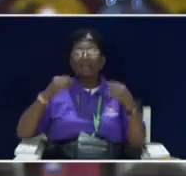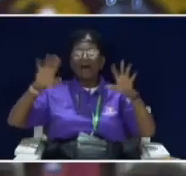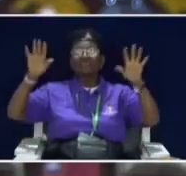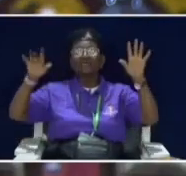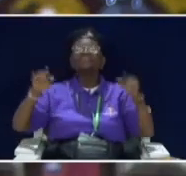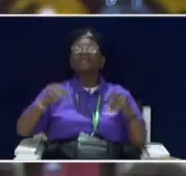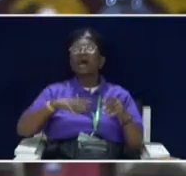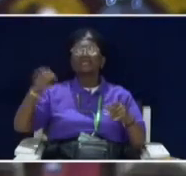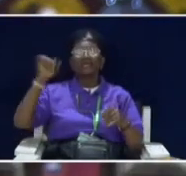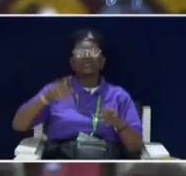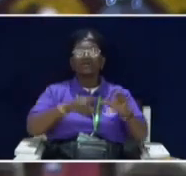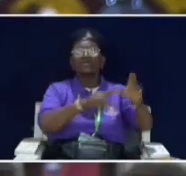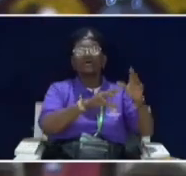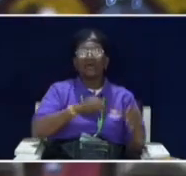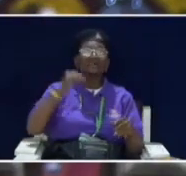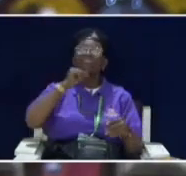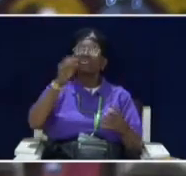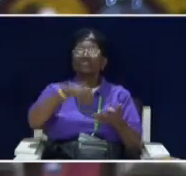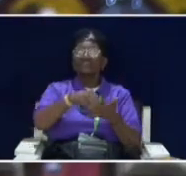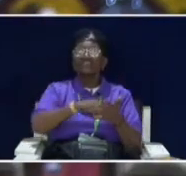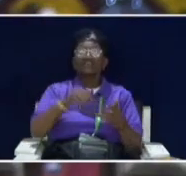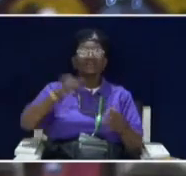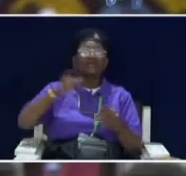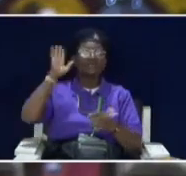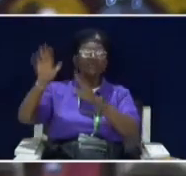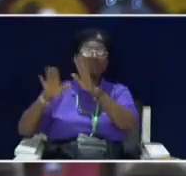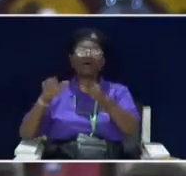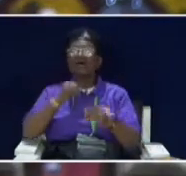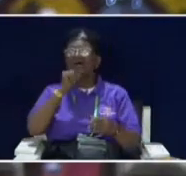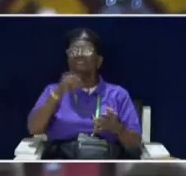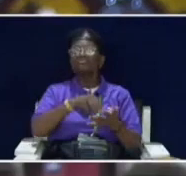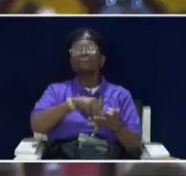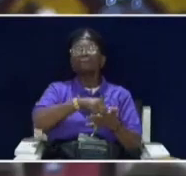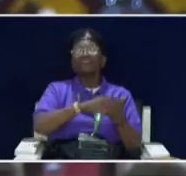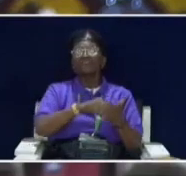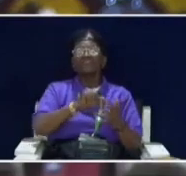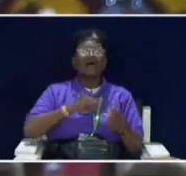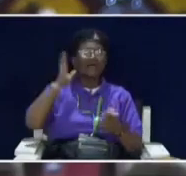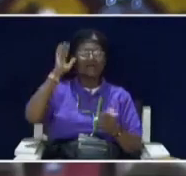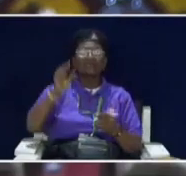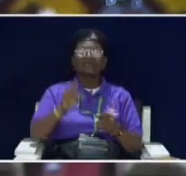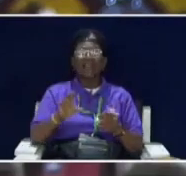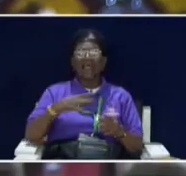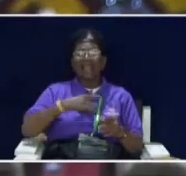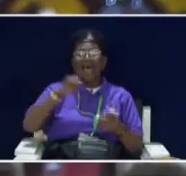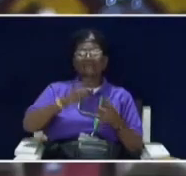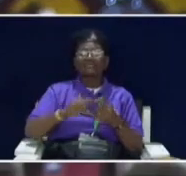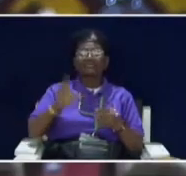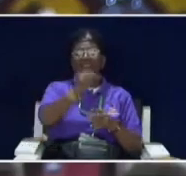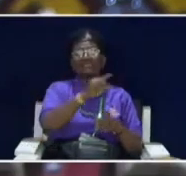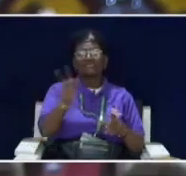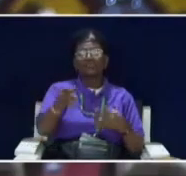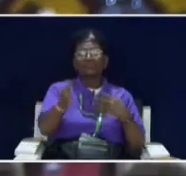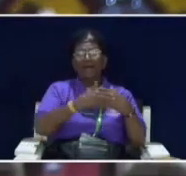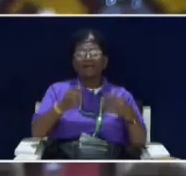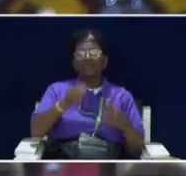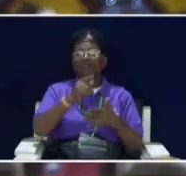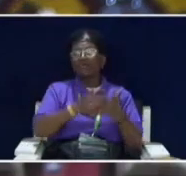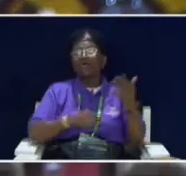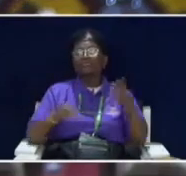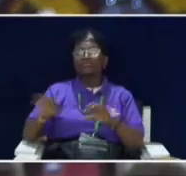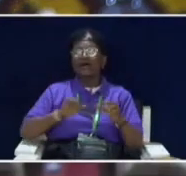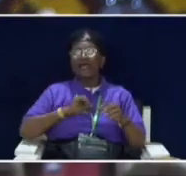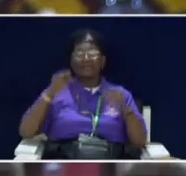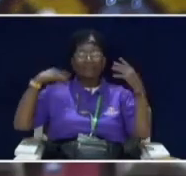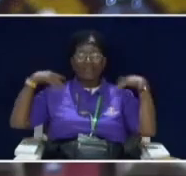They shall run and not be weary. They shall walk and not faint. I would like to take you back. Why do I need wings to